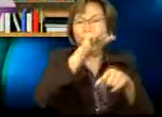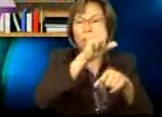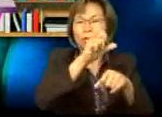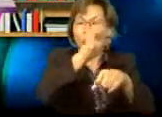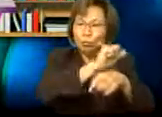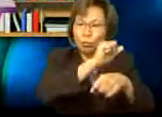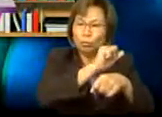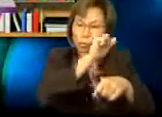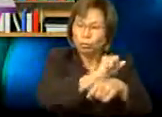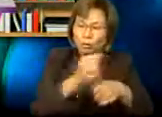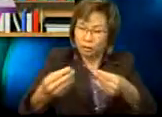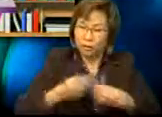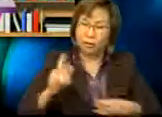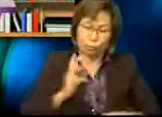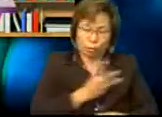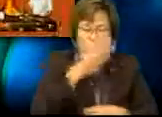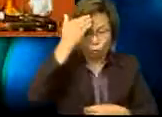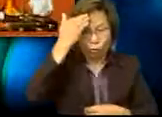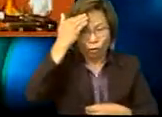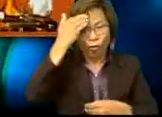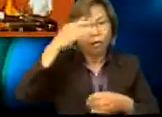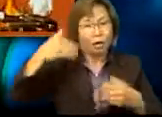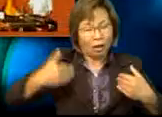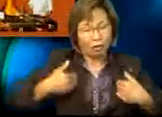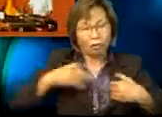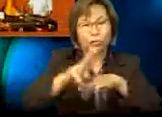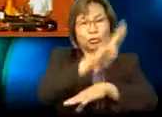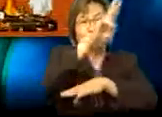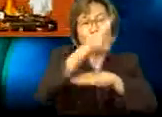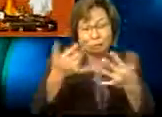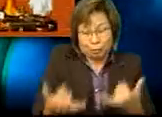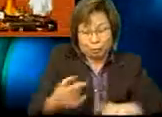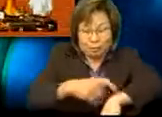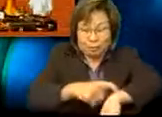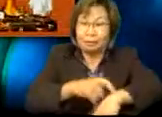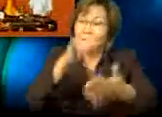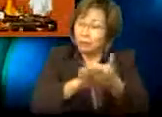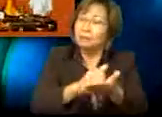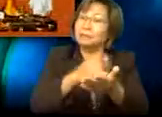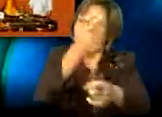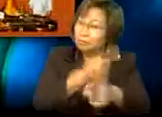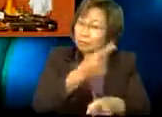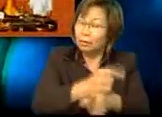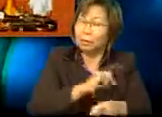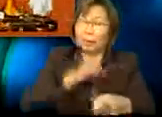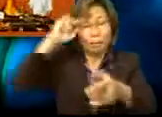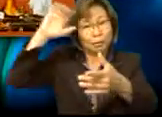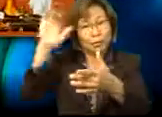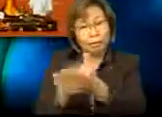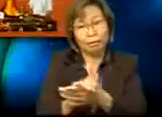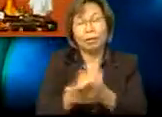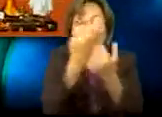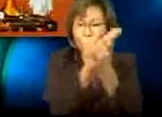we have to use the present tense. That's right. I believe you're ready to start composing